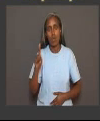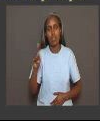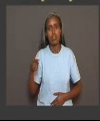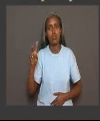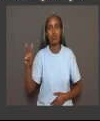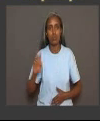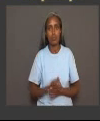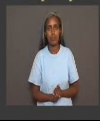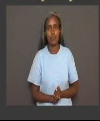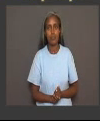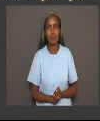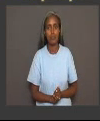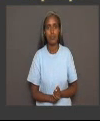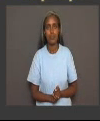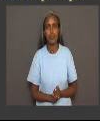2.